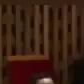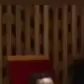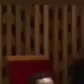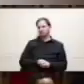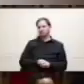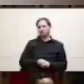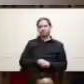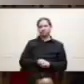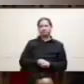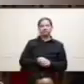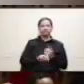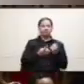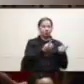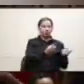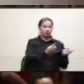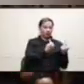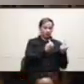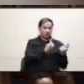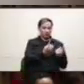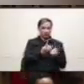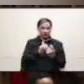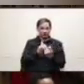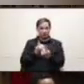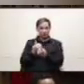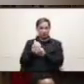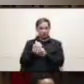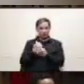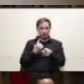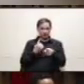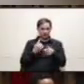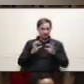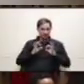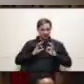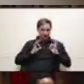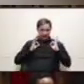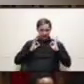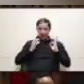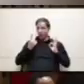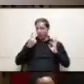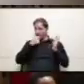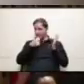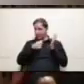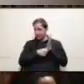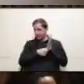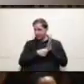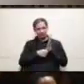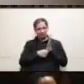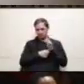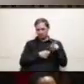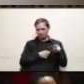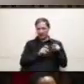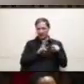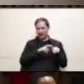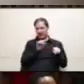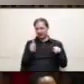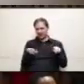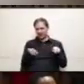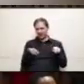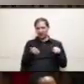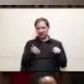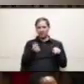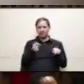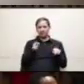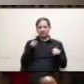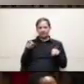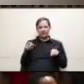Please respond. Sorry, Mayor, I've got one letter. I need another letter from you, the one that suspends the